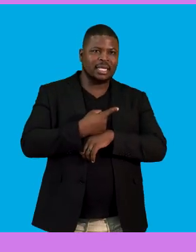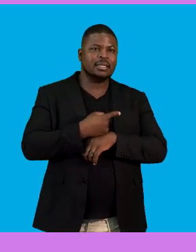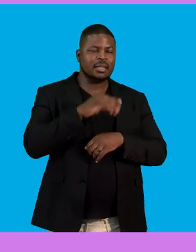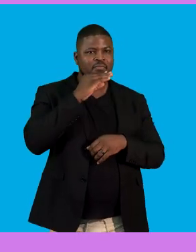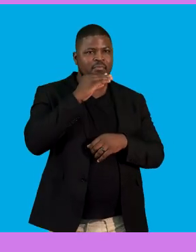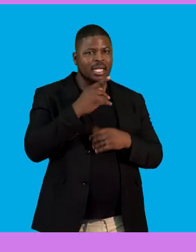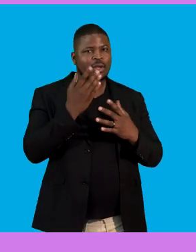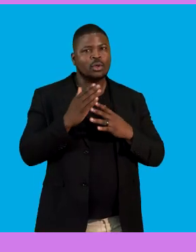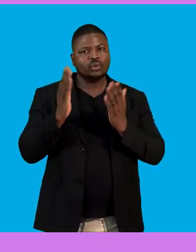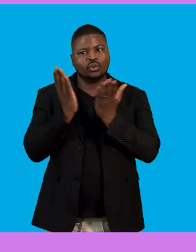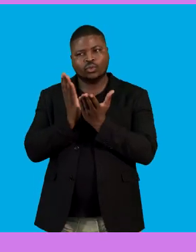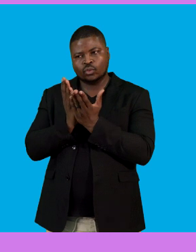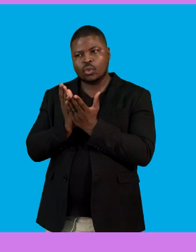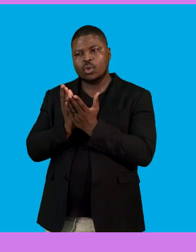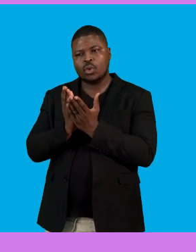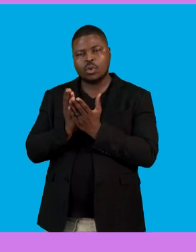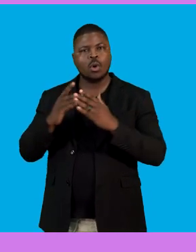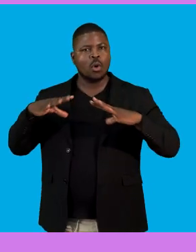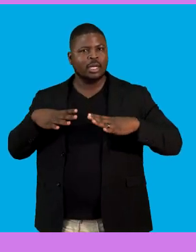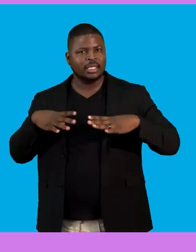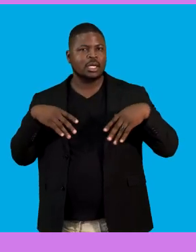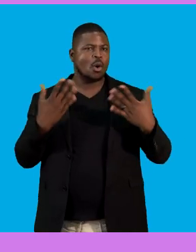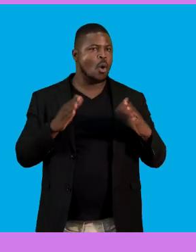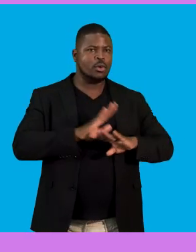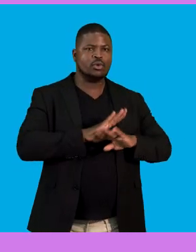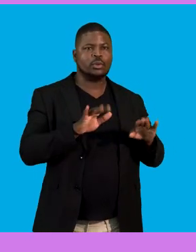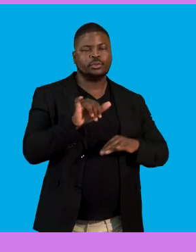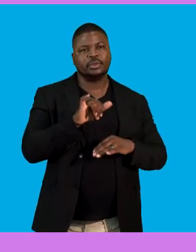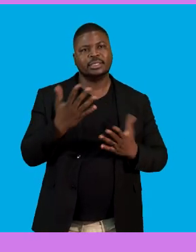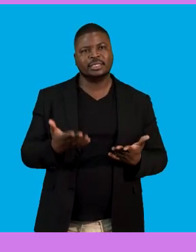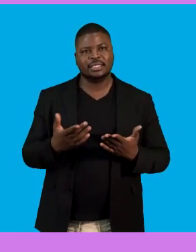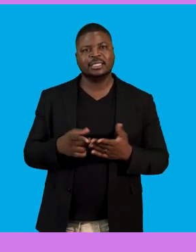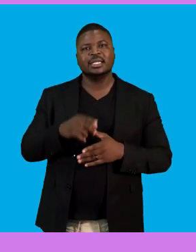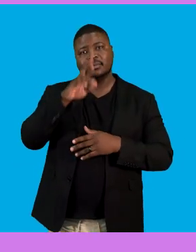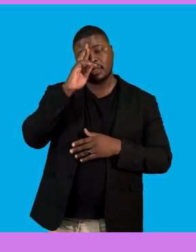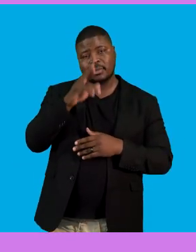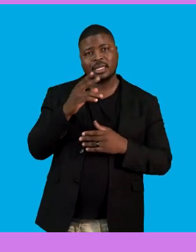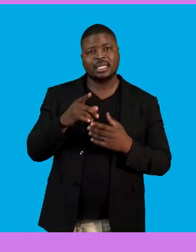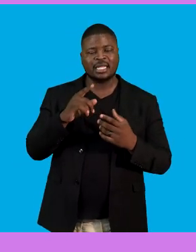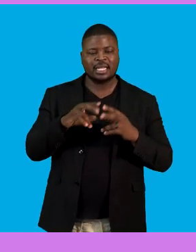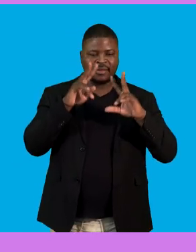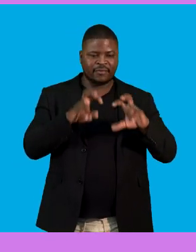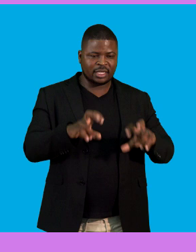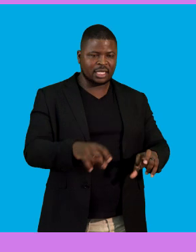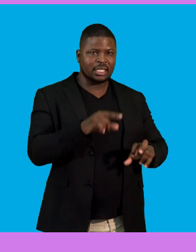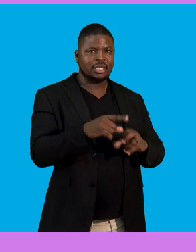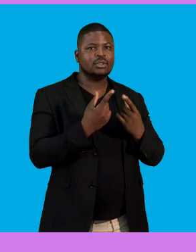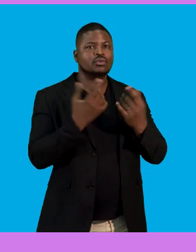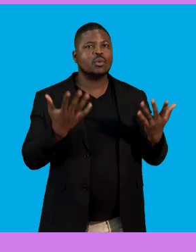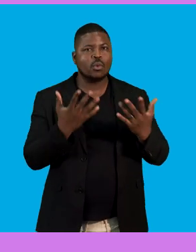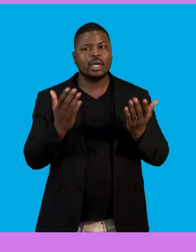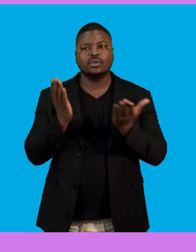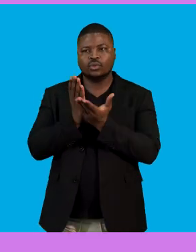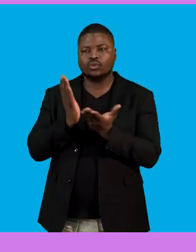during school holidays or not? Justify your answer. Remember, it's number of learners. So it means then the investigation was done